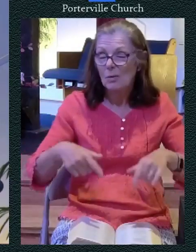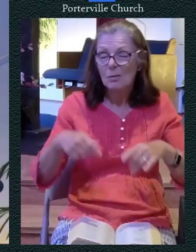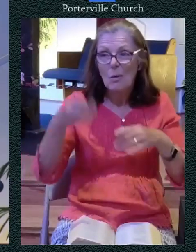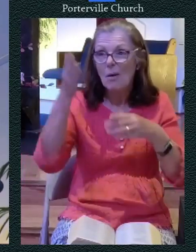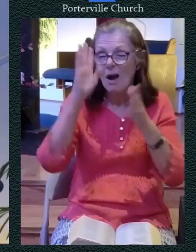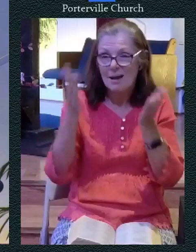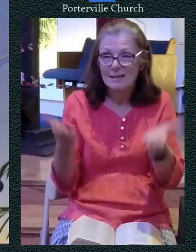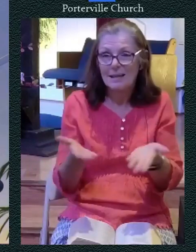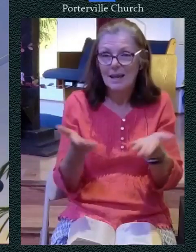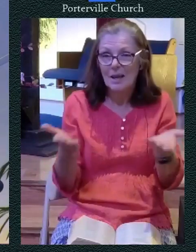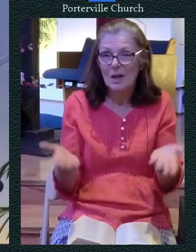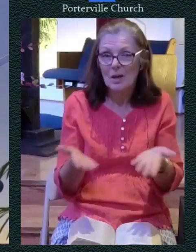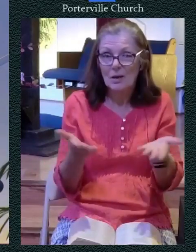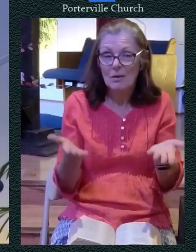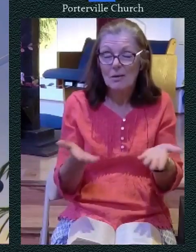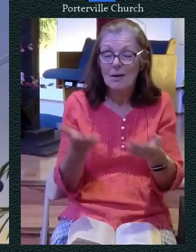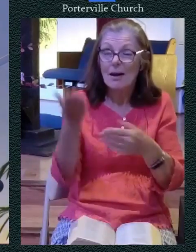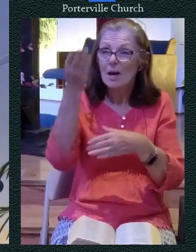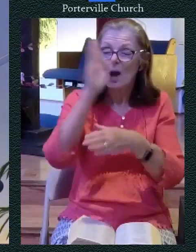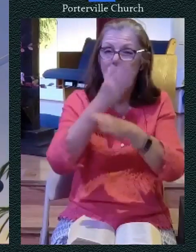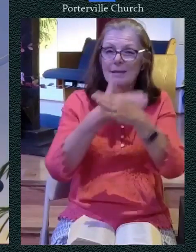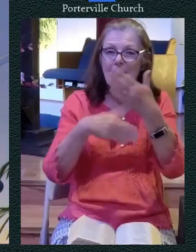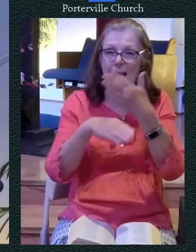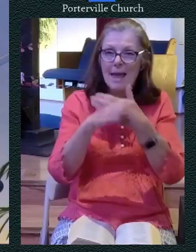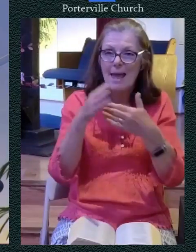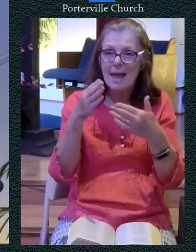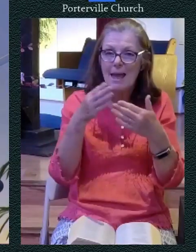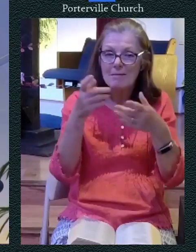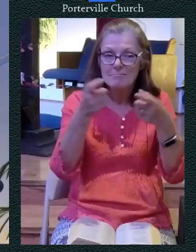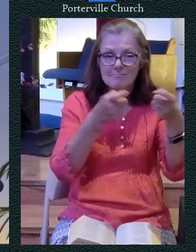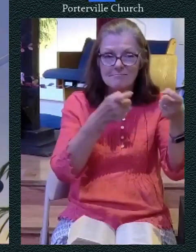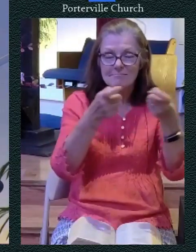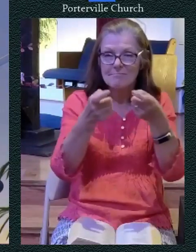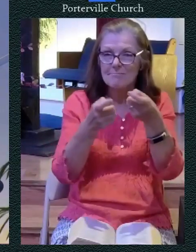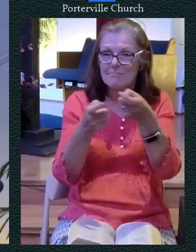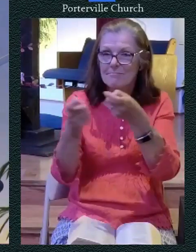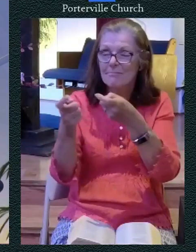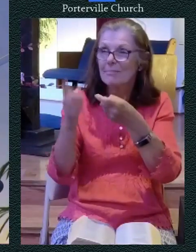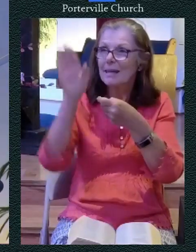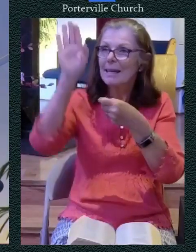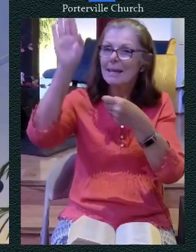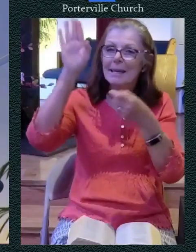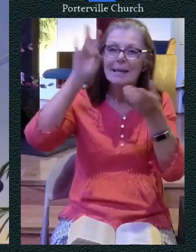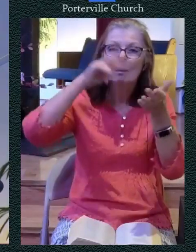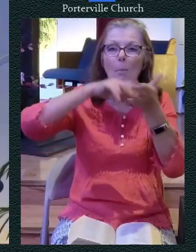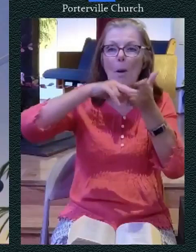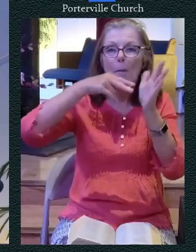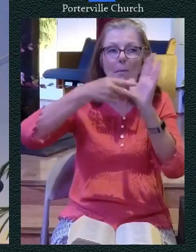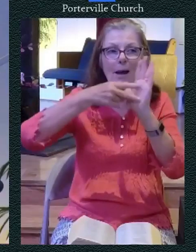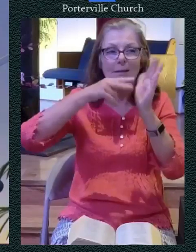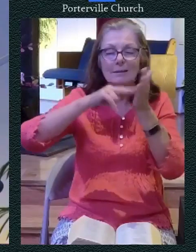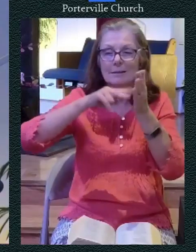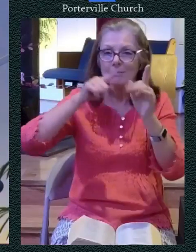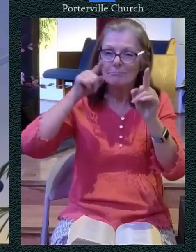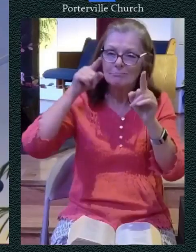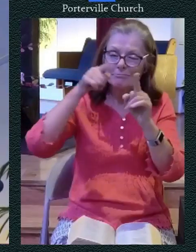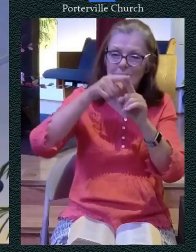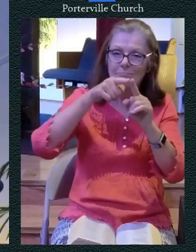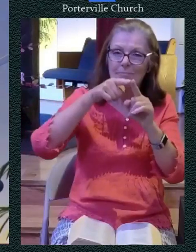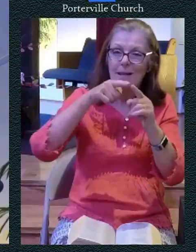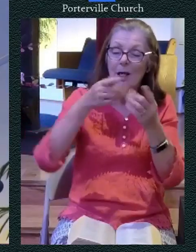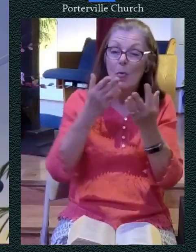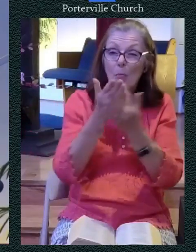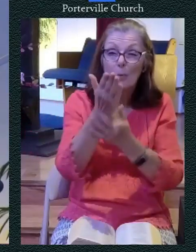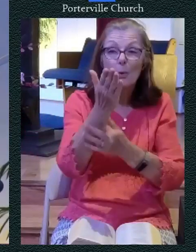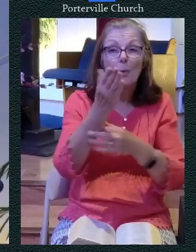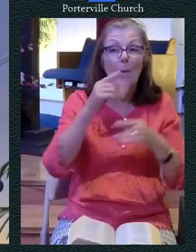of God, he could see that now as God's purposes were being worked out in the pain and the trouble